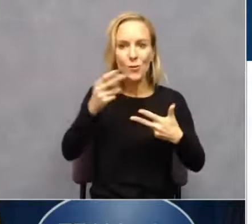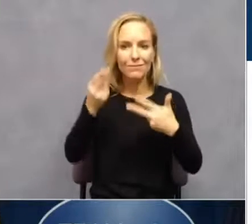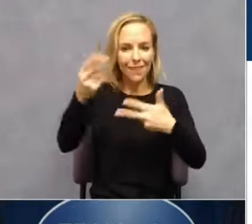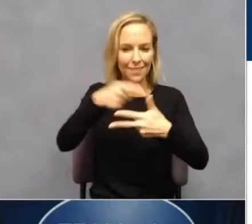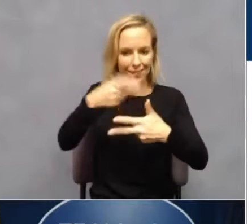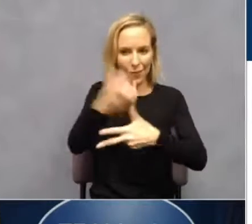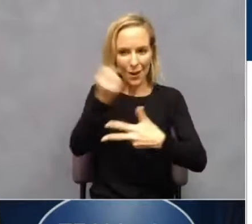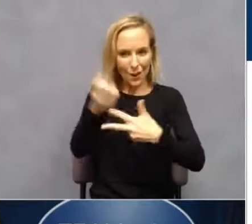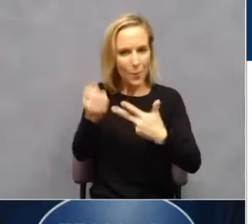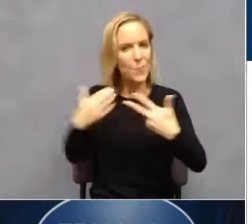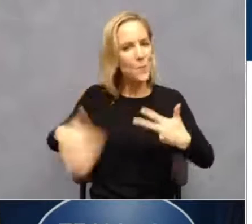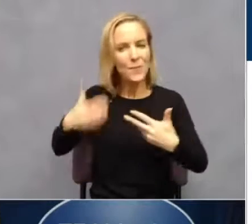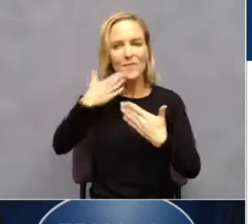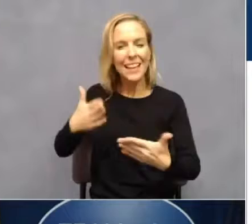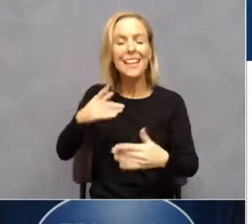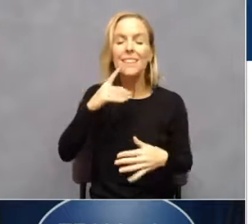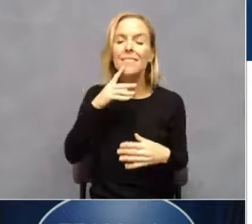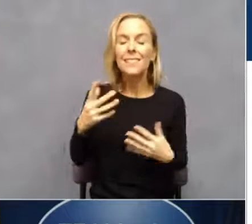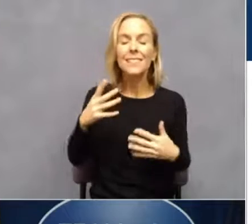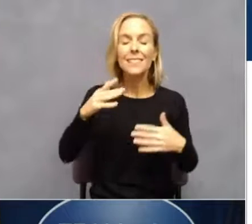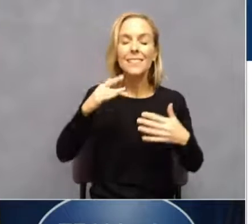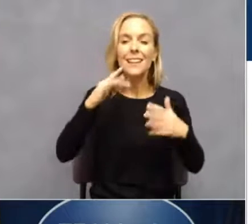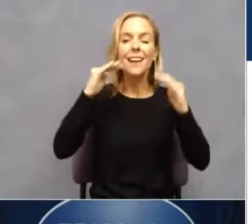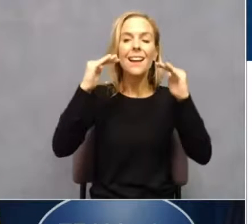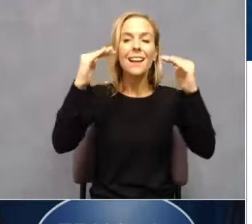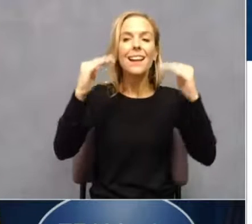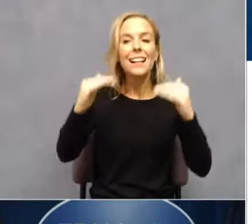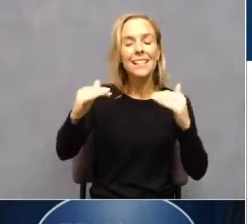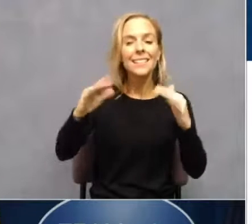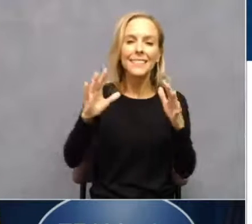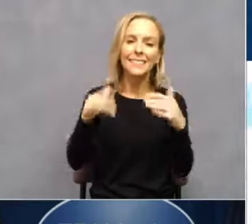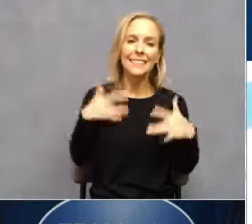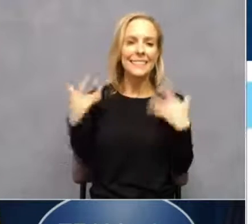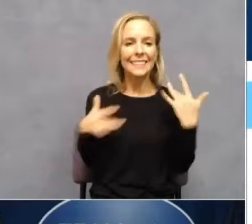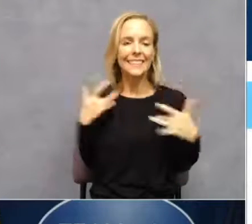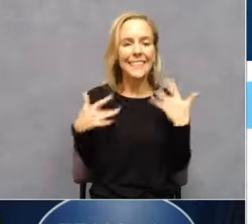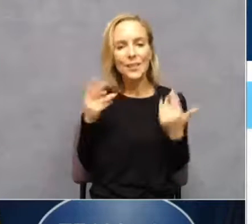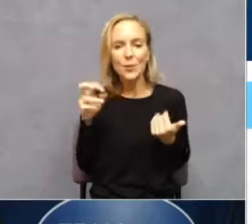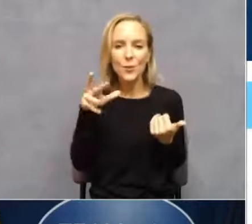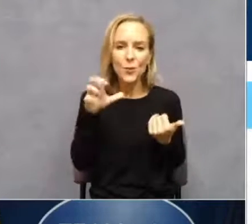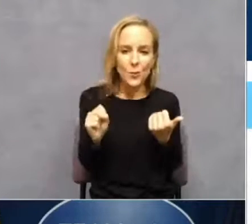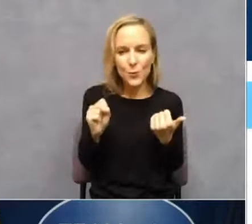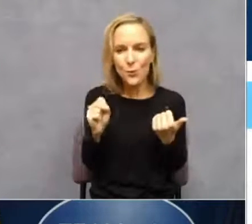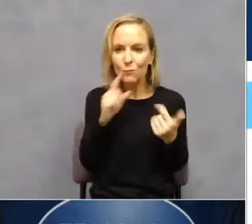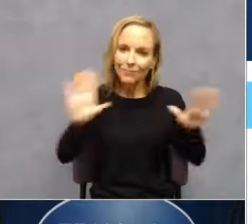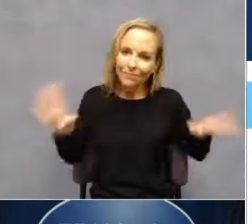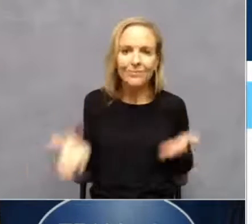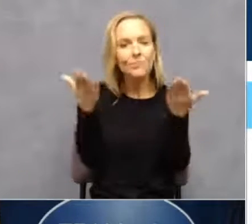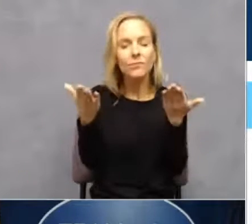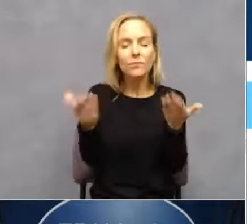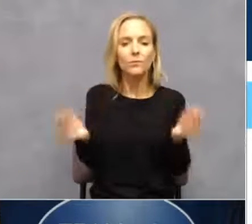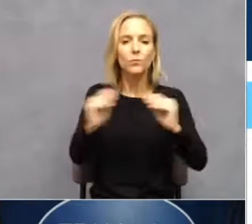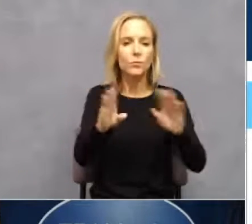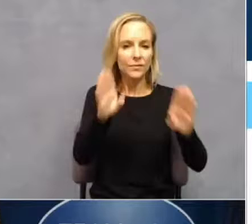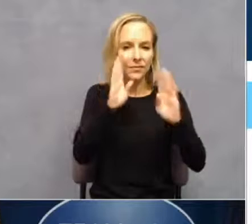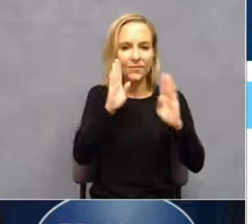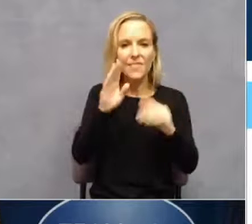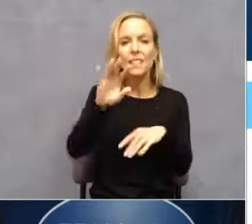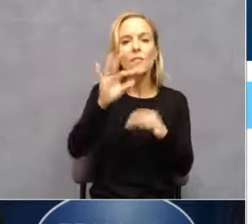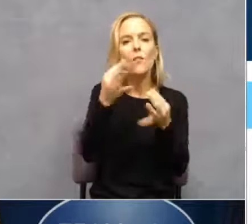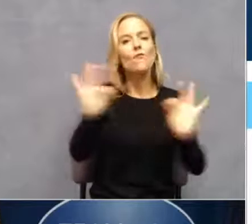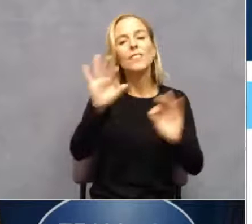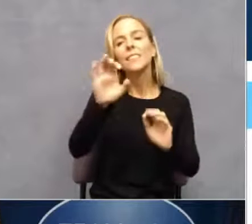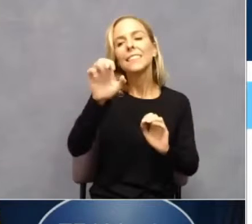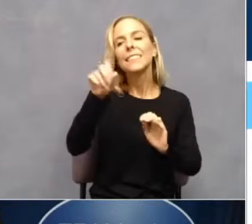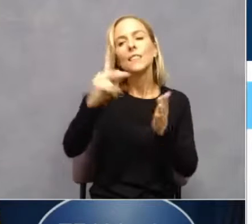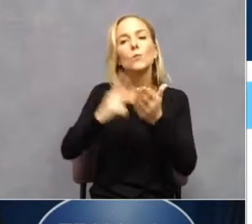Next up, we have some exciting news, a little bit of a relaunch here, bringing more attention to the free GED program that we started